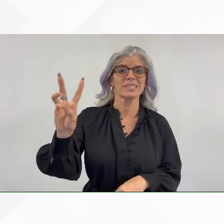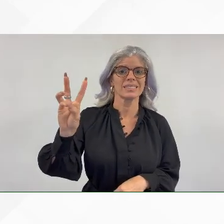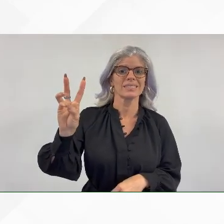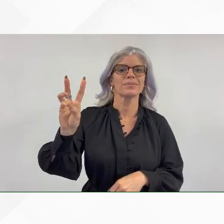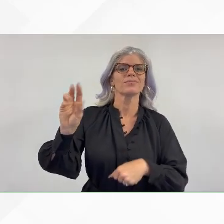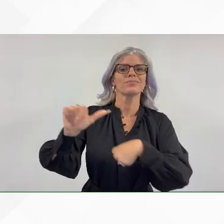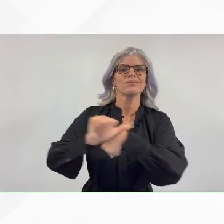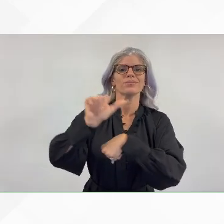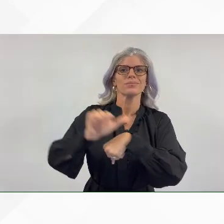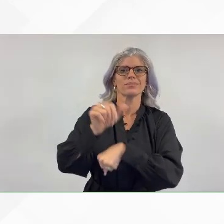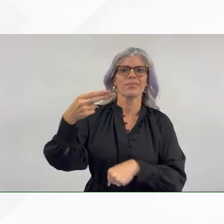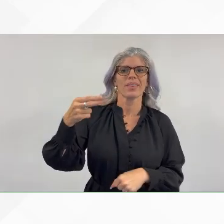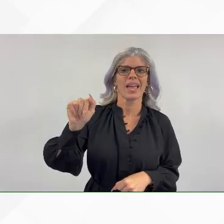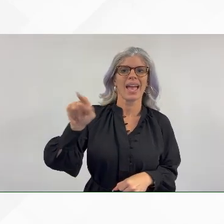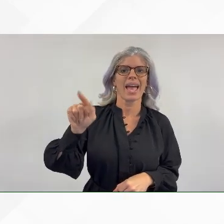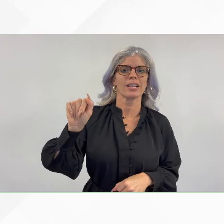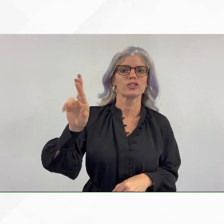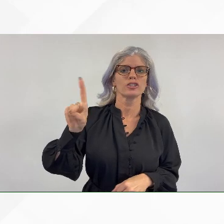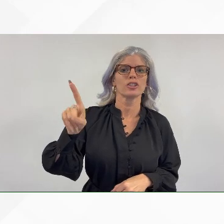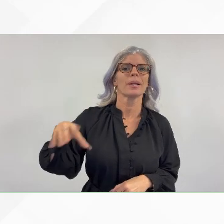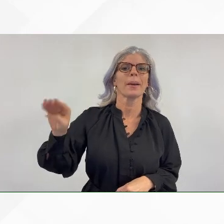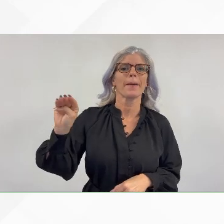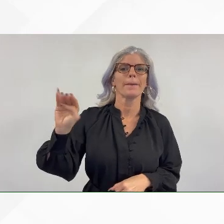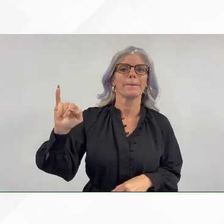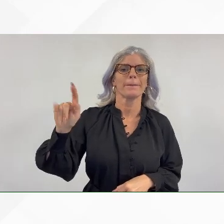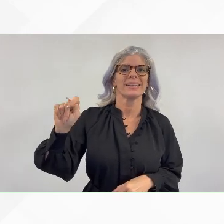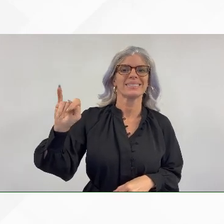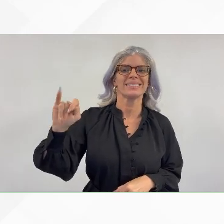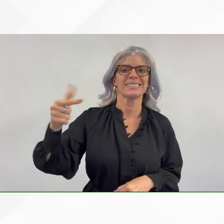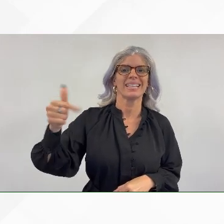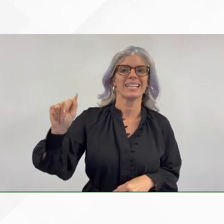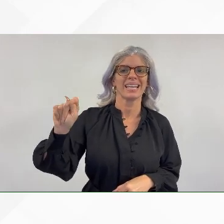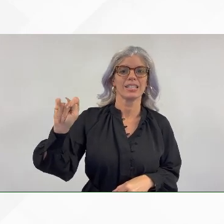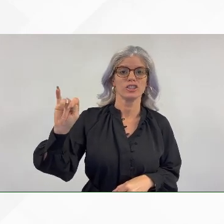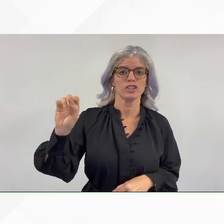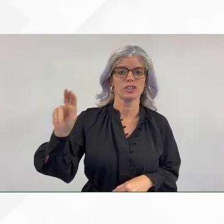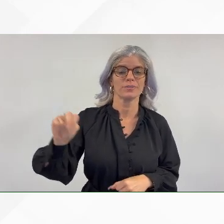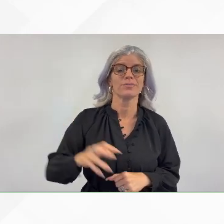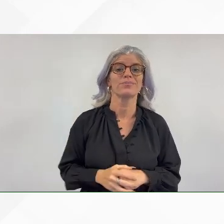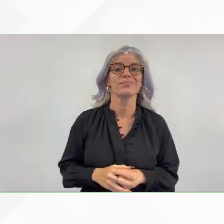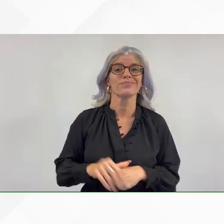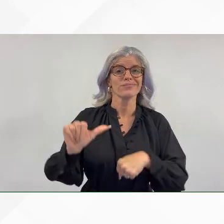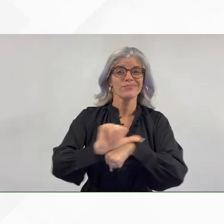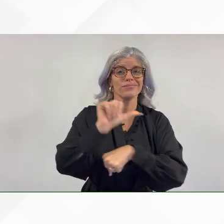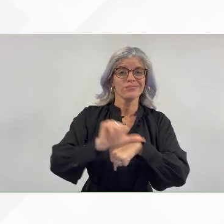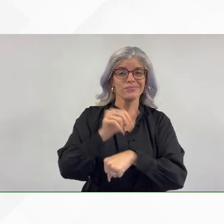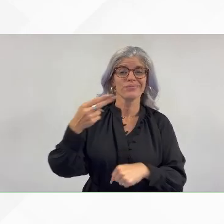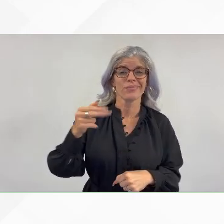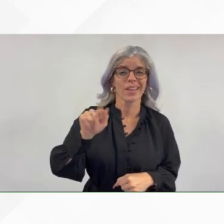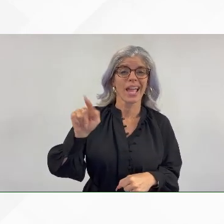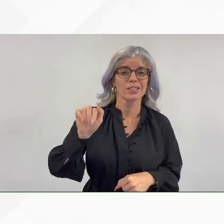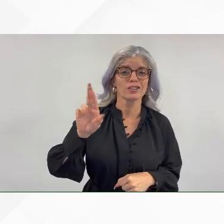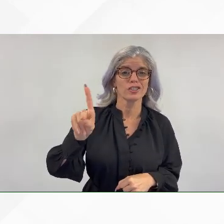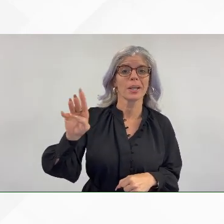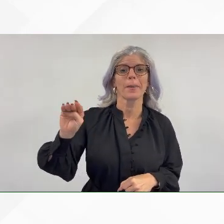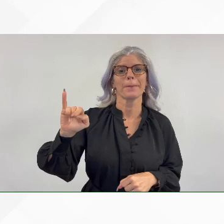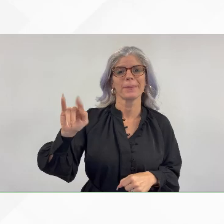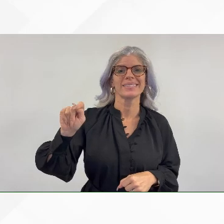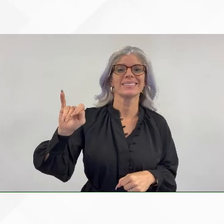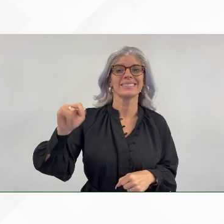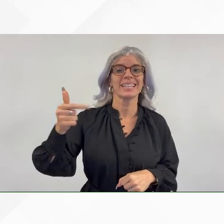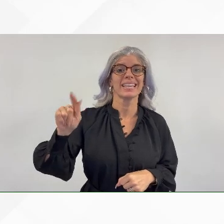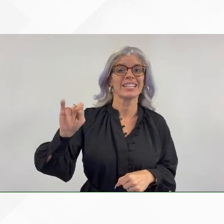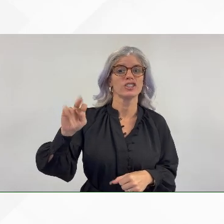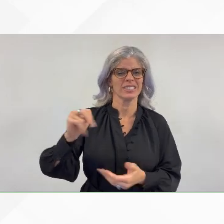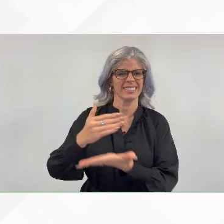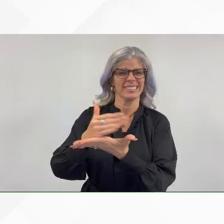Next, let's review 406 hazard mitigation. Hazard mitigation, Section 406 of the Stafford Act, is a funding source